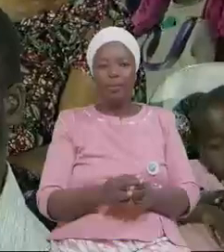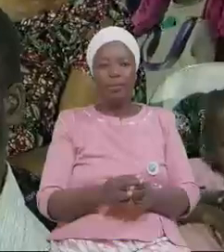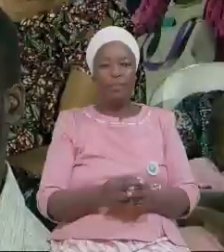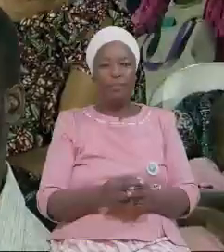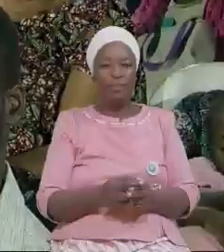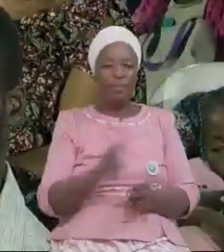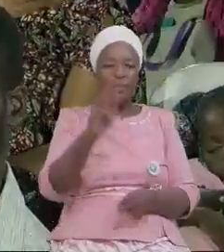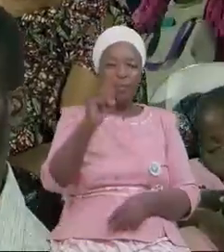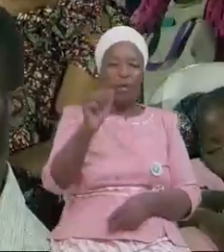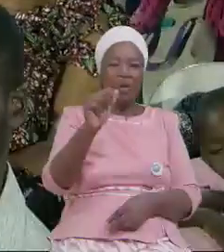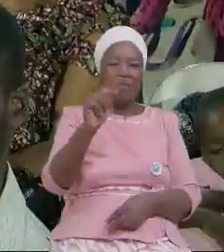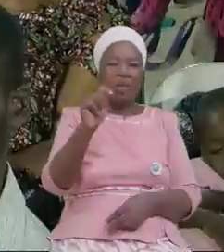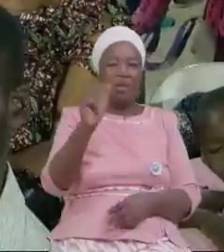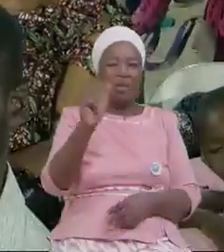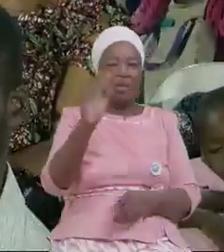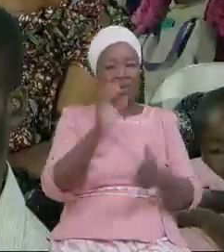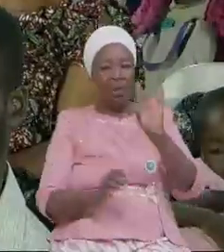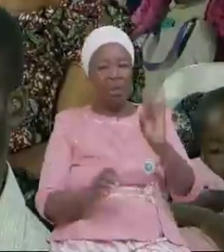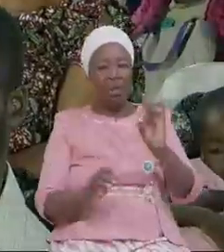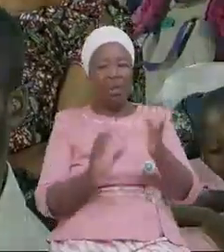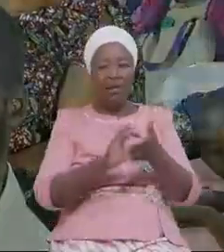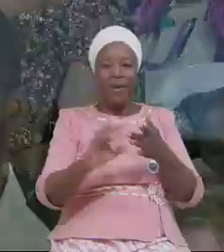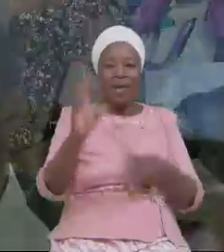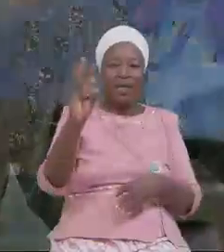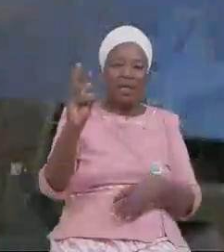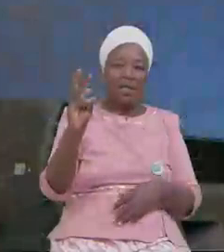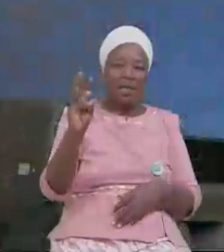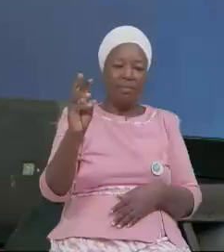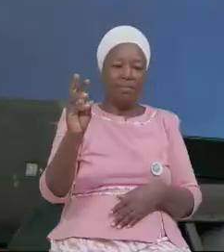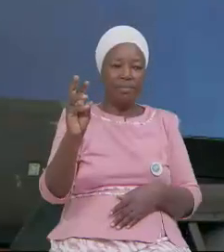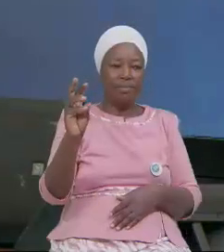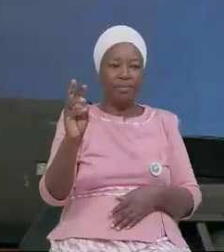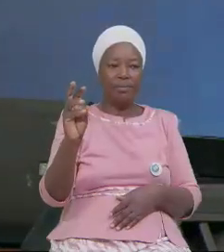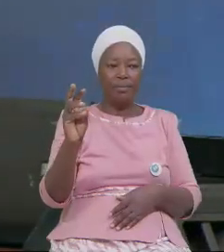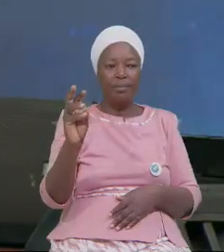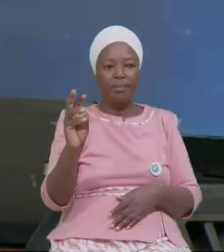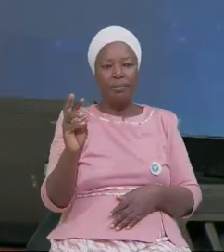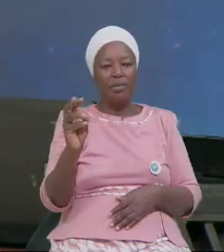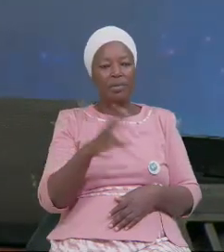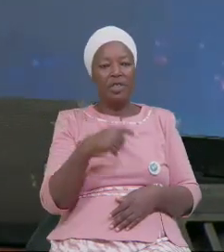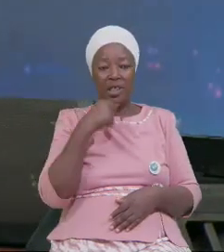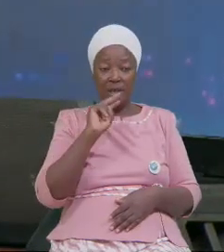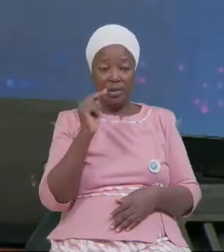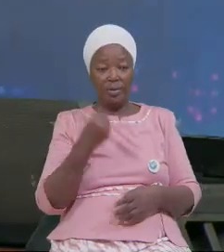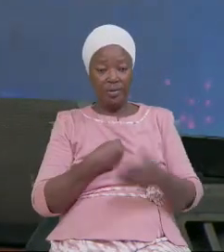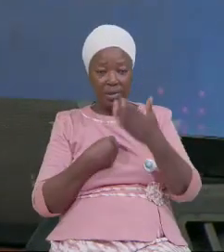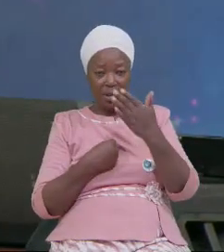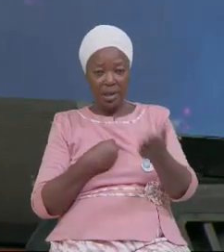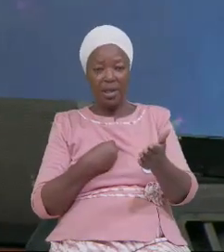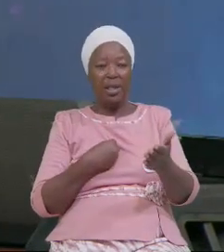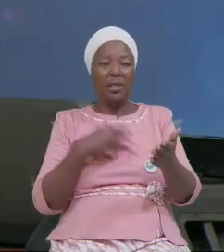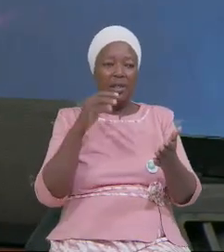Matthew chapter 8, verse 16. In verse 16, it tells us that in